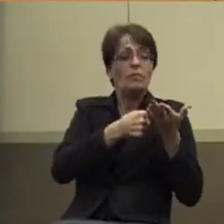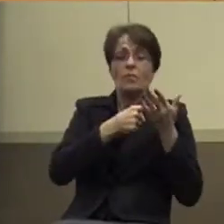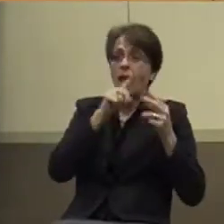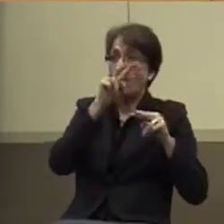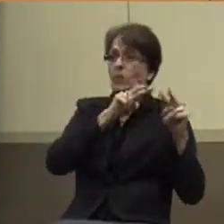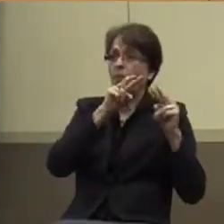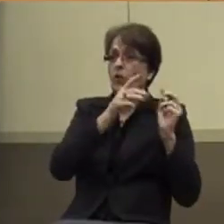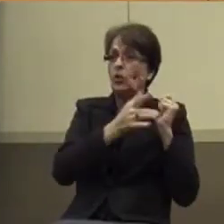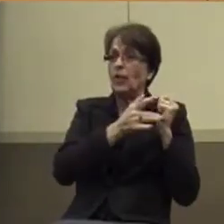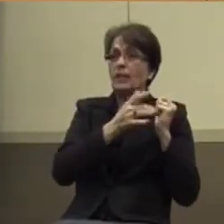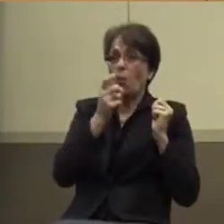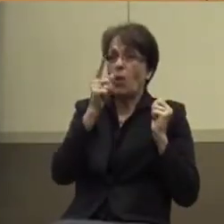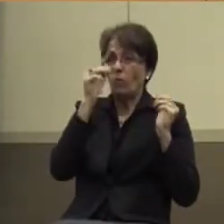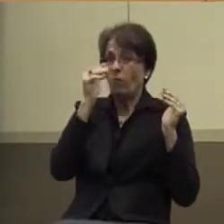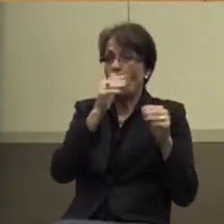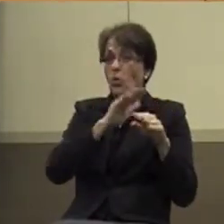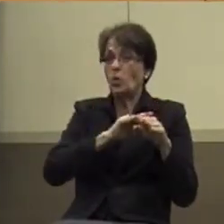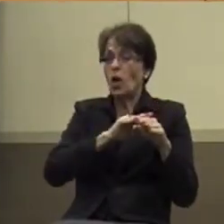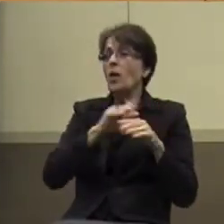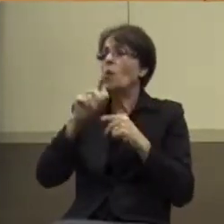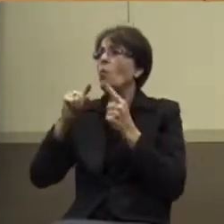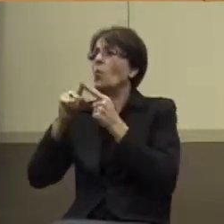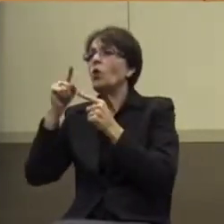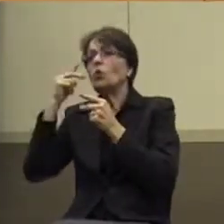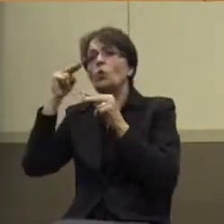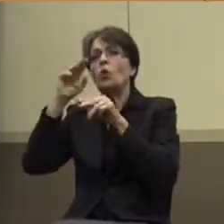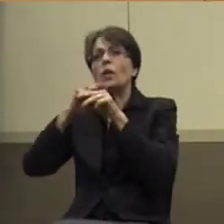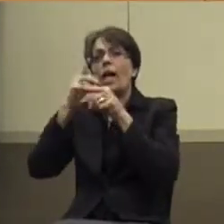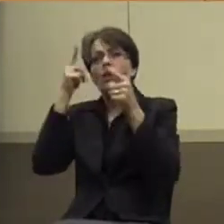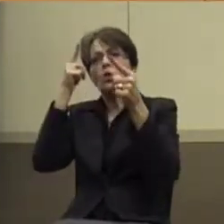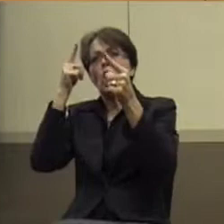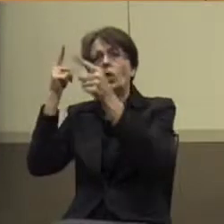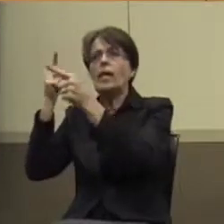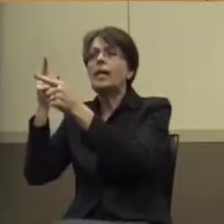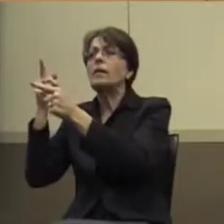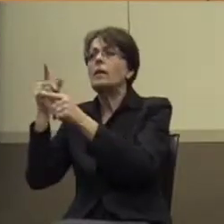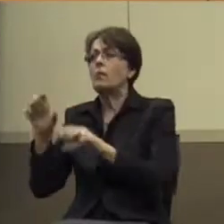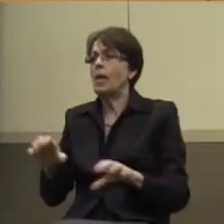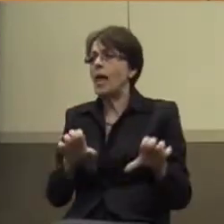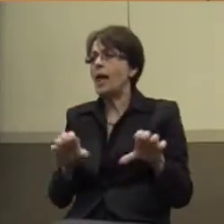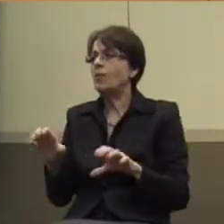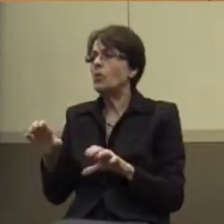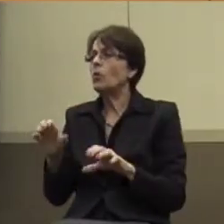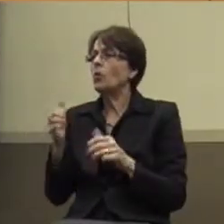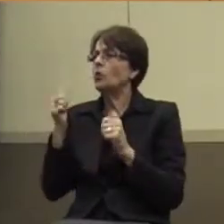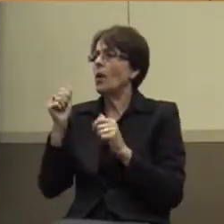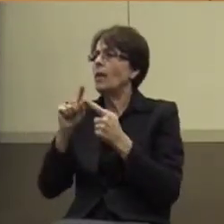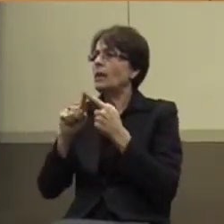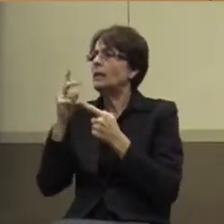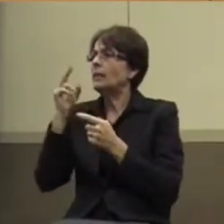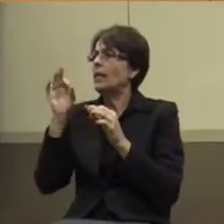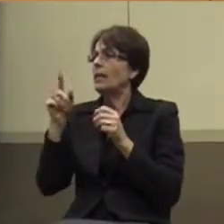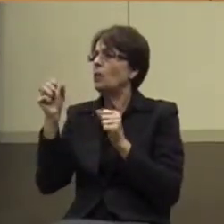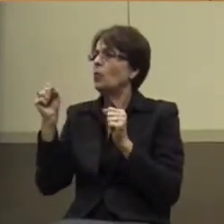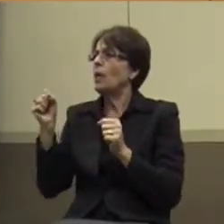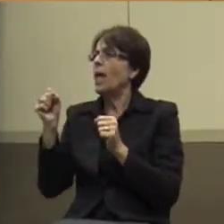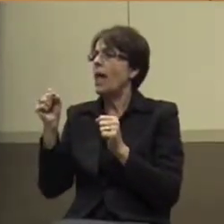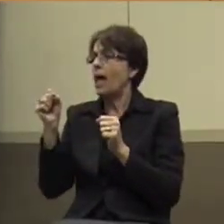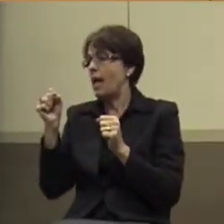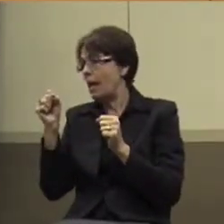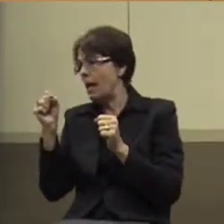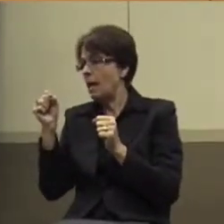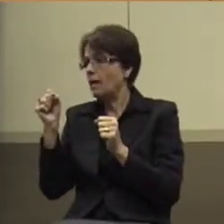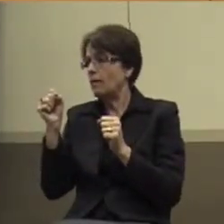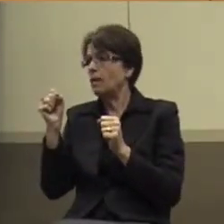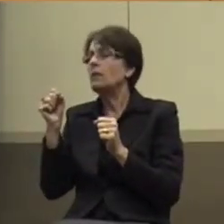little. Whenever you're looking at target behavior, okay, also try to see if you can get a handle on frequency, like